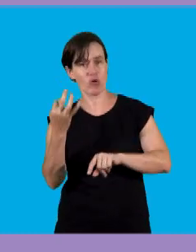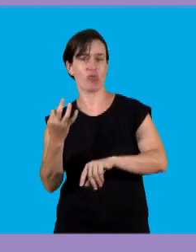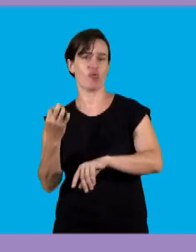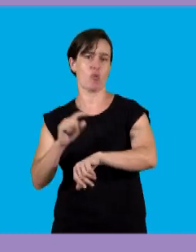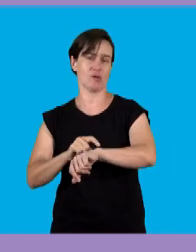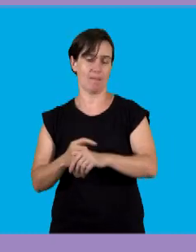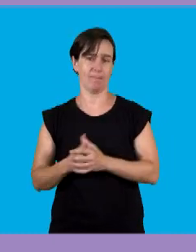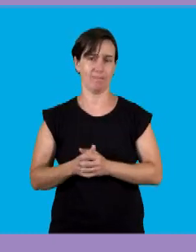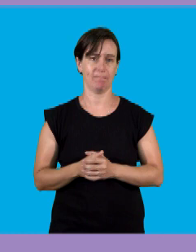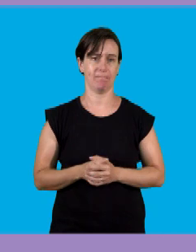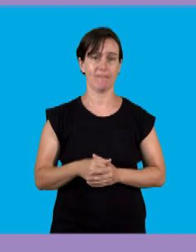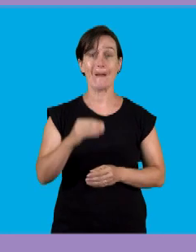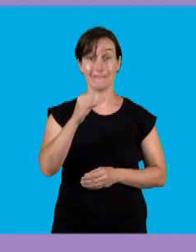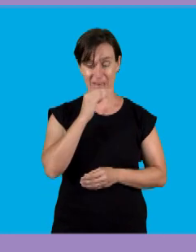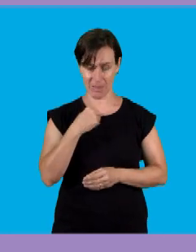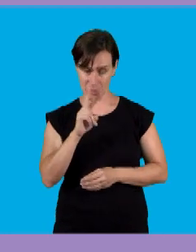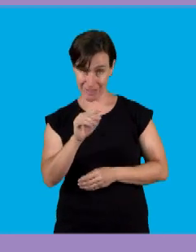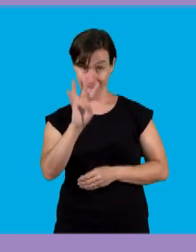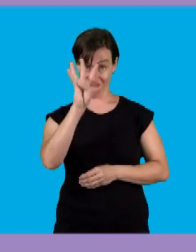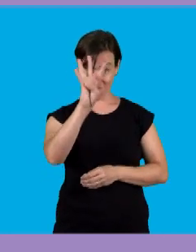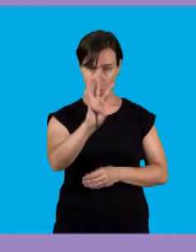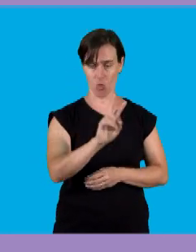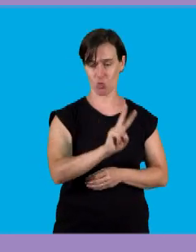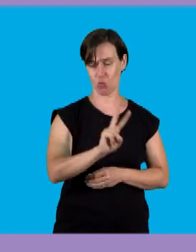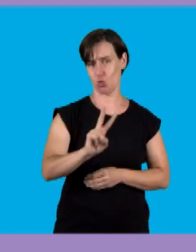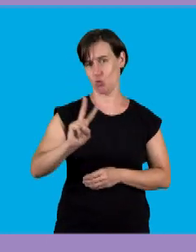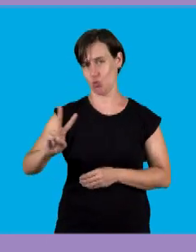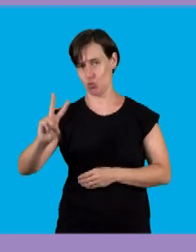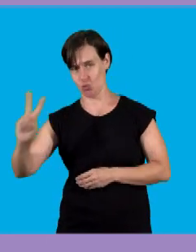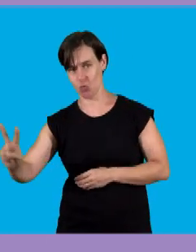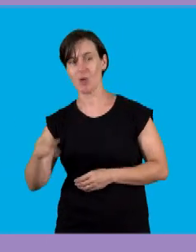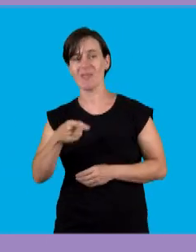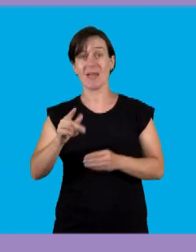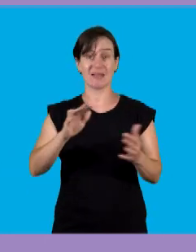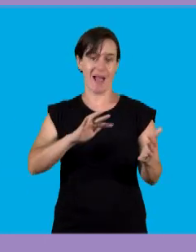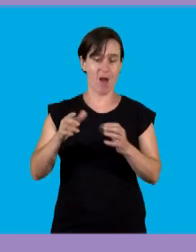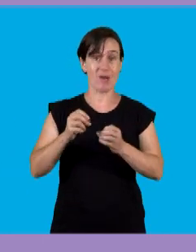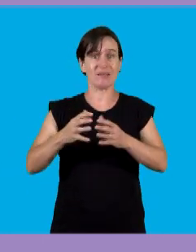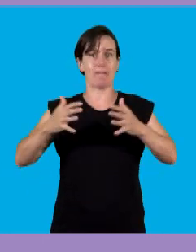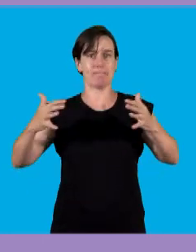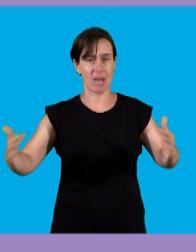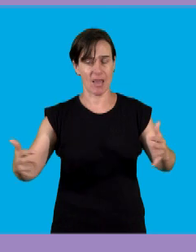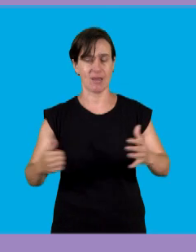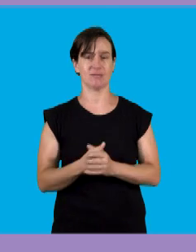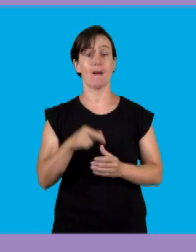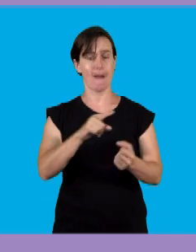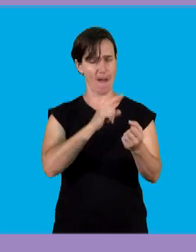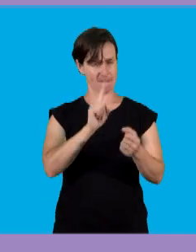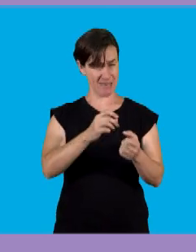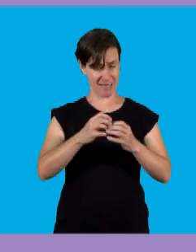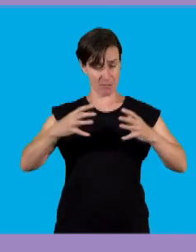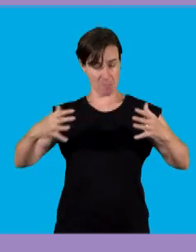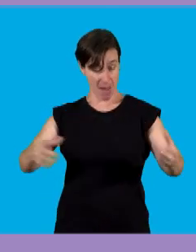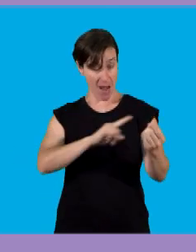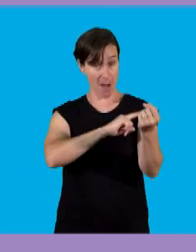have 4 of those 2's appearing there. And that is how we would expand a power.